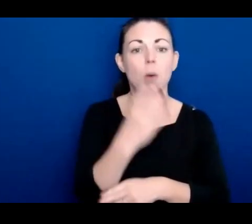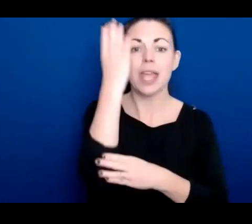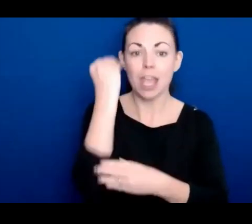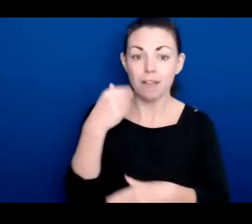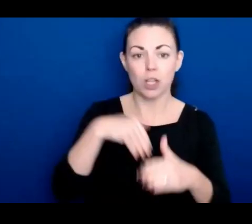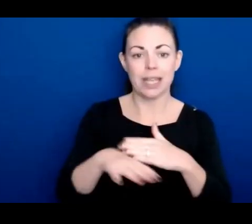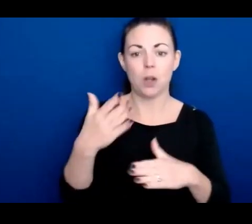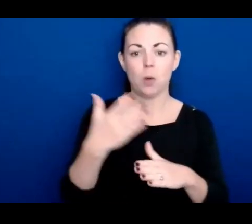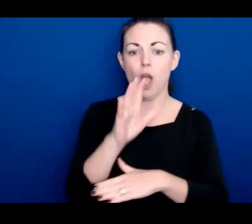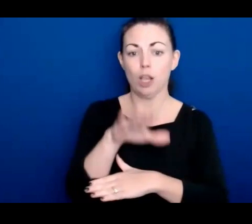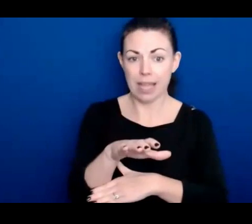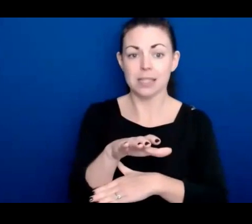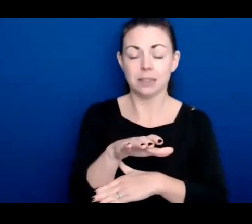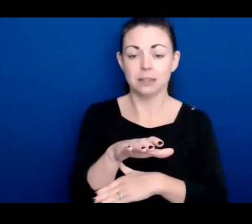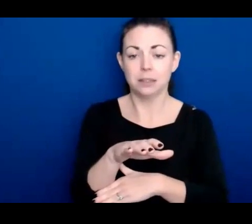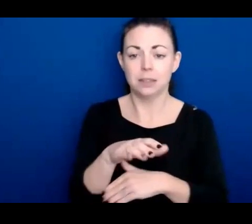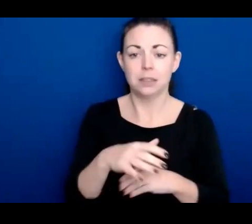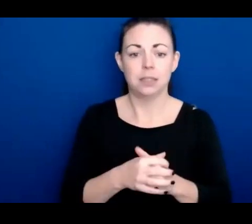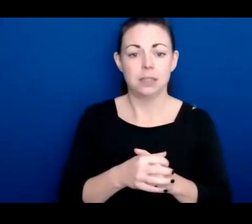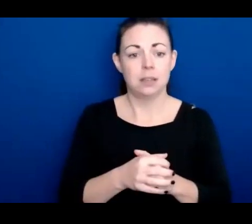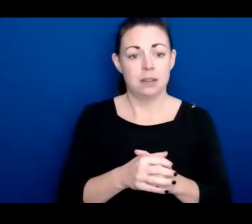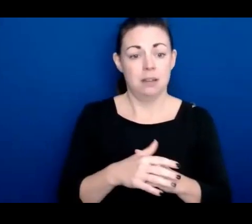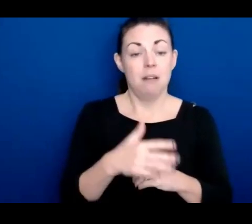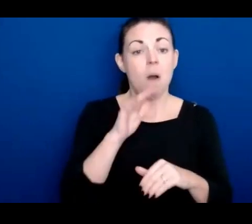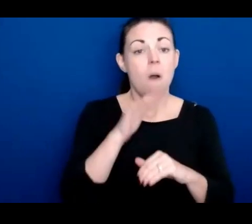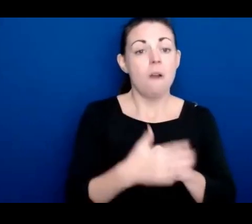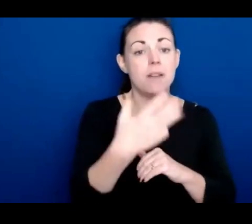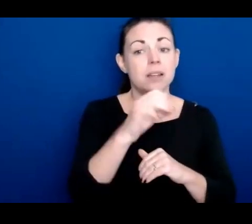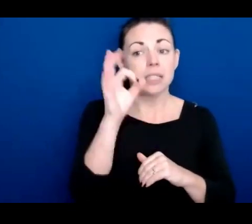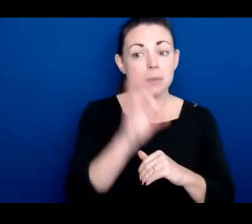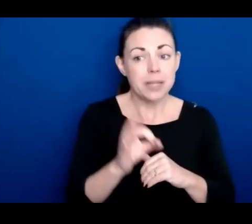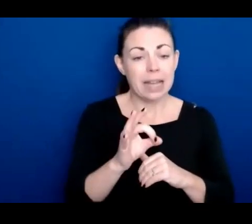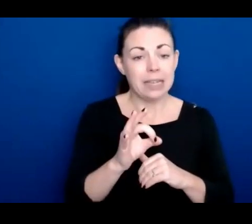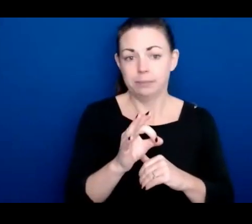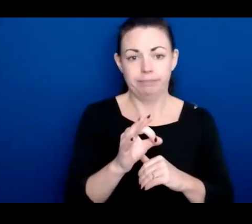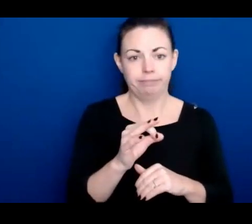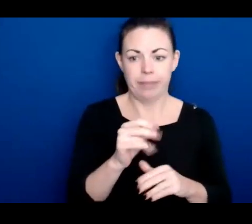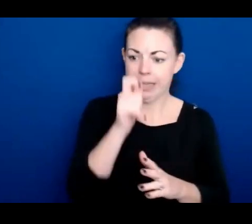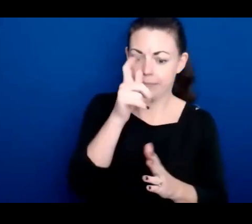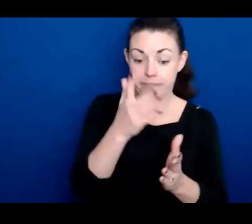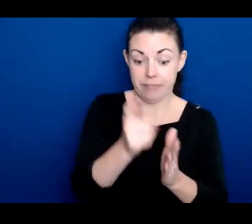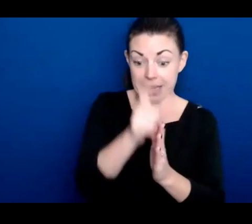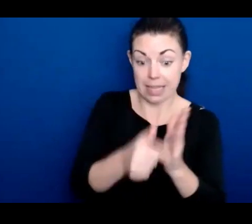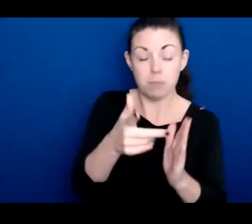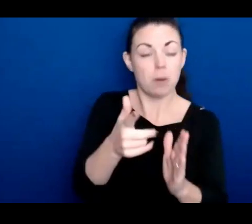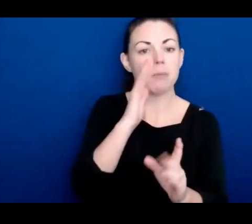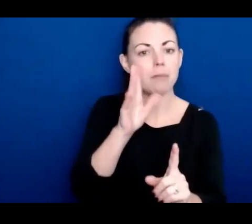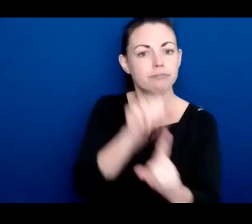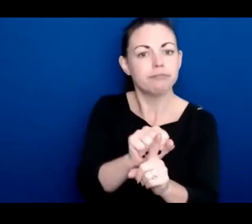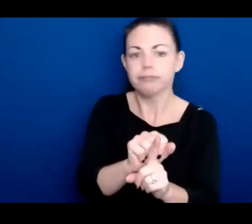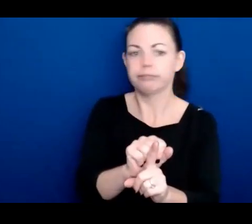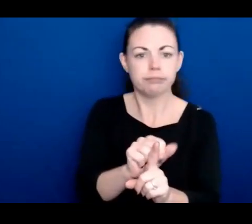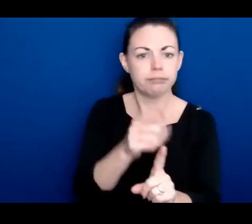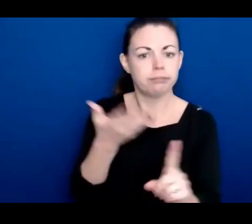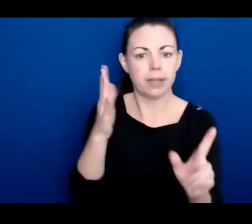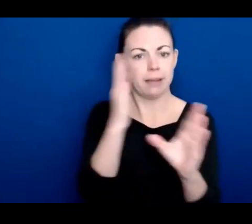other conditions. So over 90% of disabilities are not immediately visible. And that also relates to hearing loss.